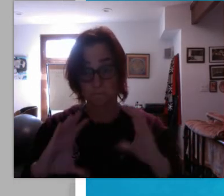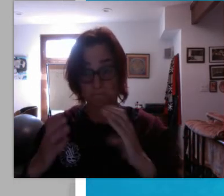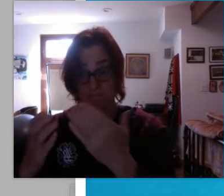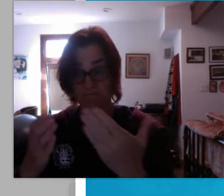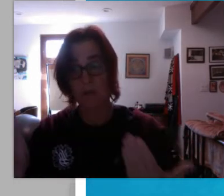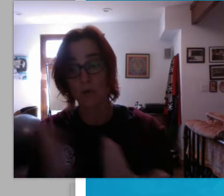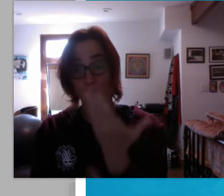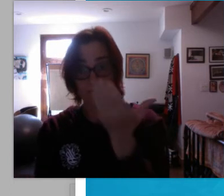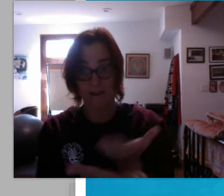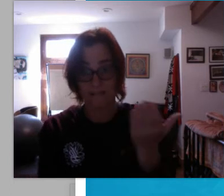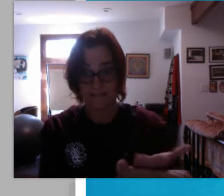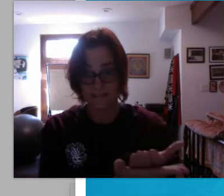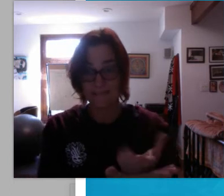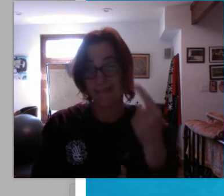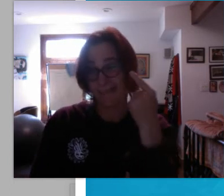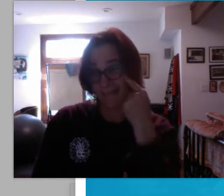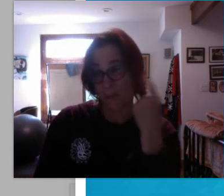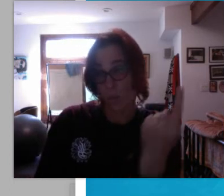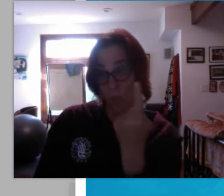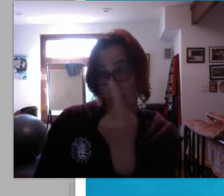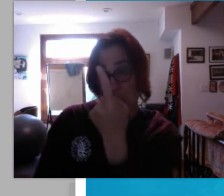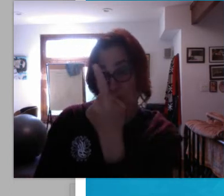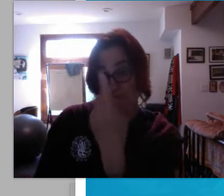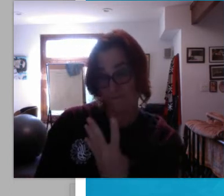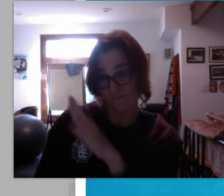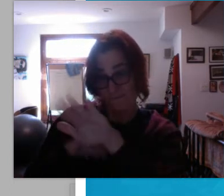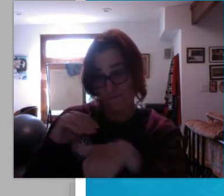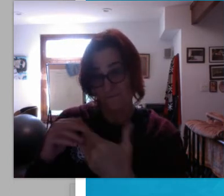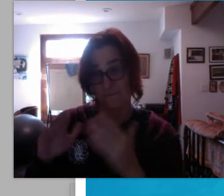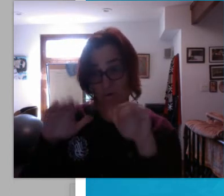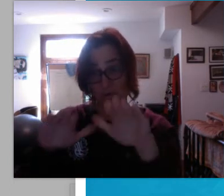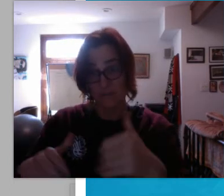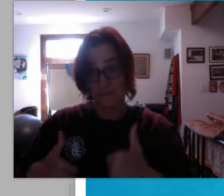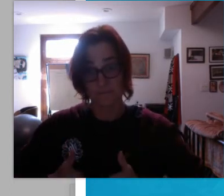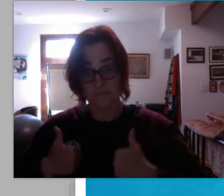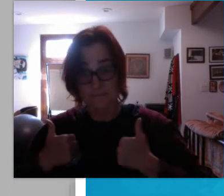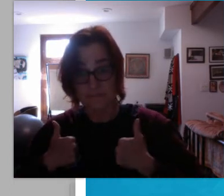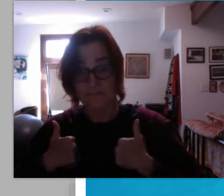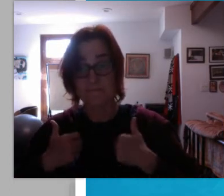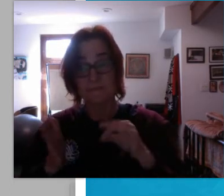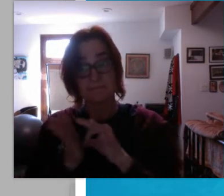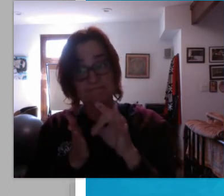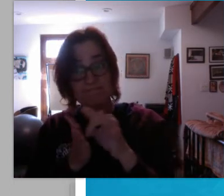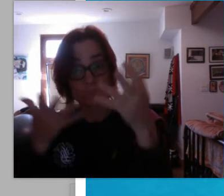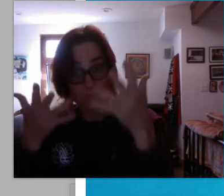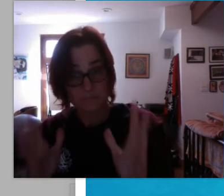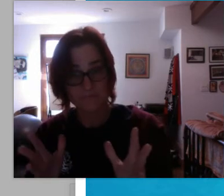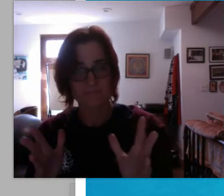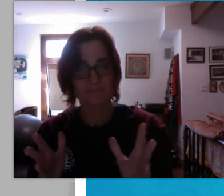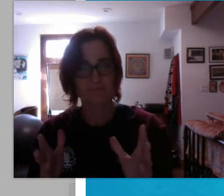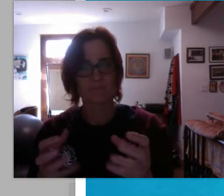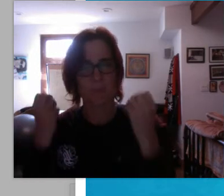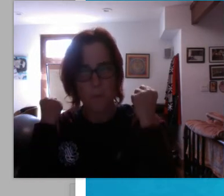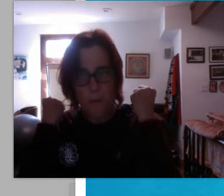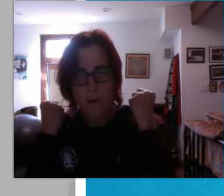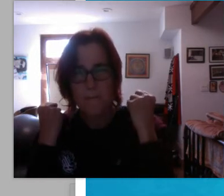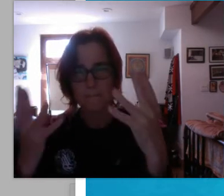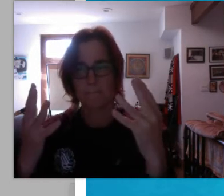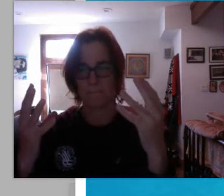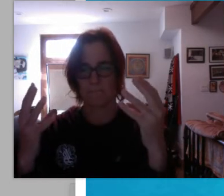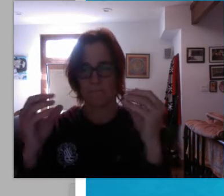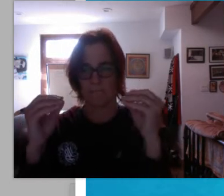new facts. They think that only 1/4 of all marine life has been counted.